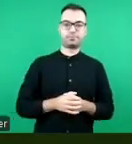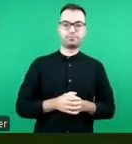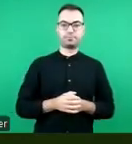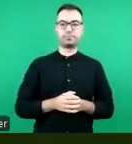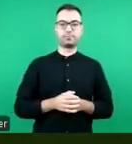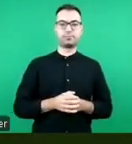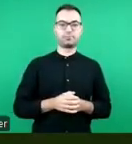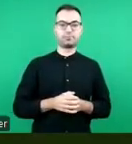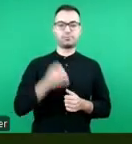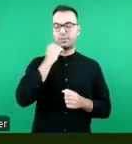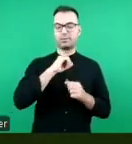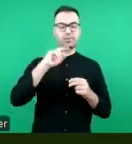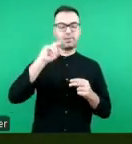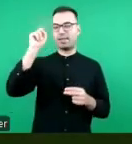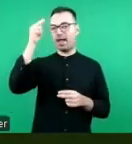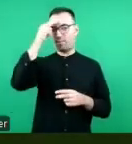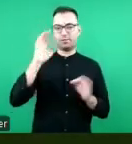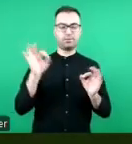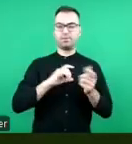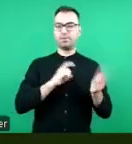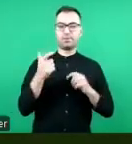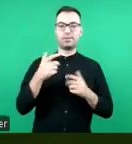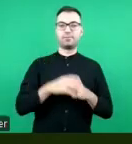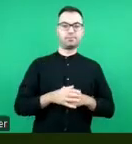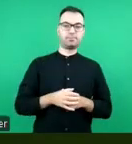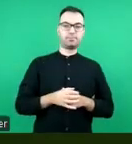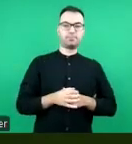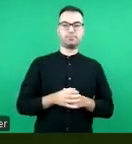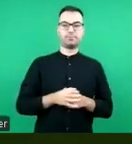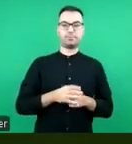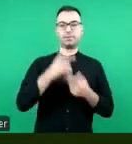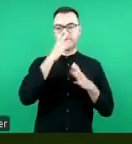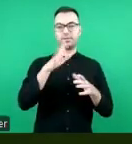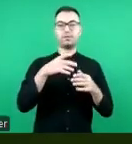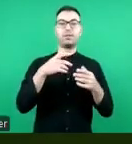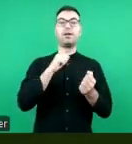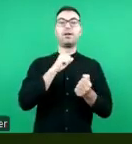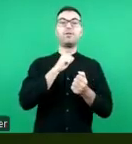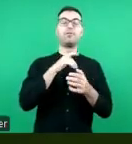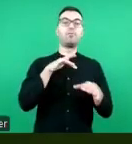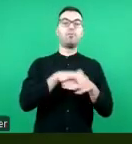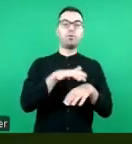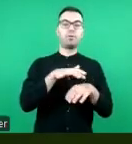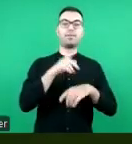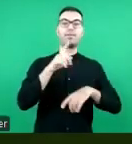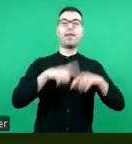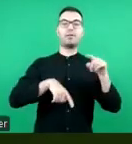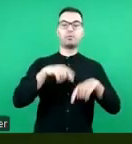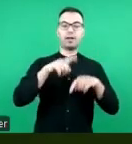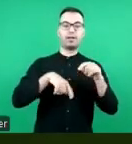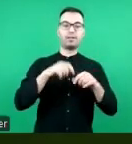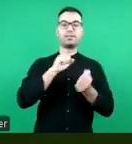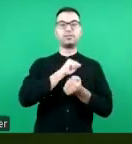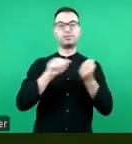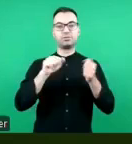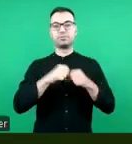It was very traumatic, and it demonstrated the extreme impact that natural disturbances can have in forest ecosystems,